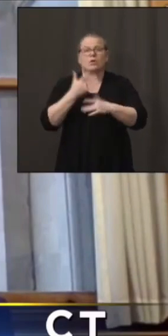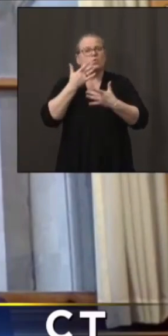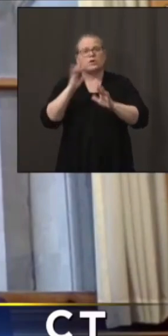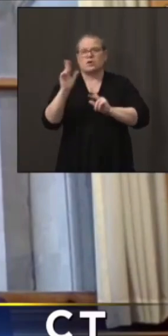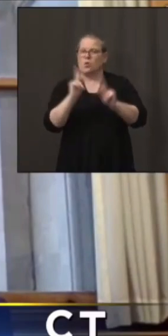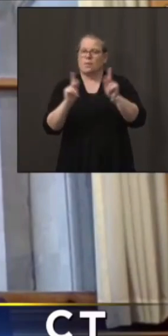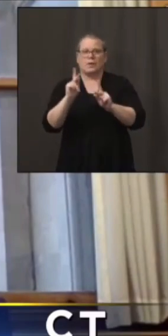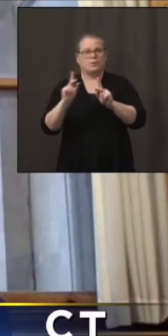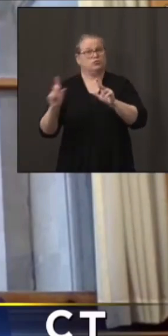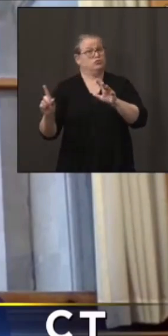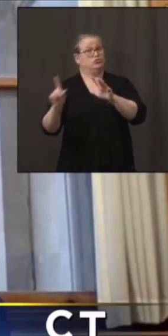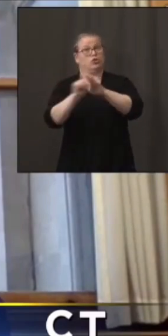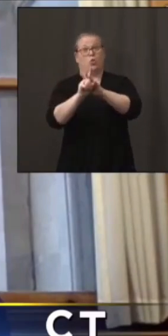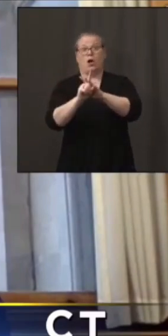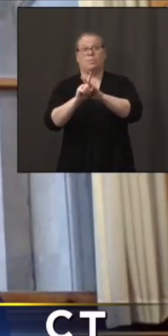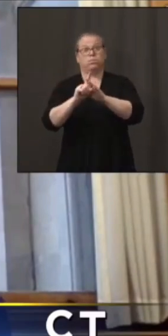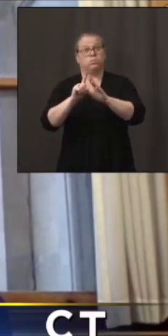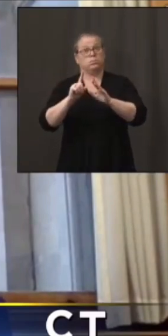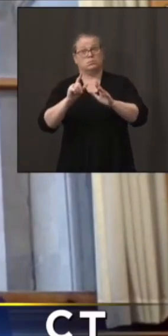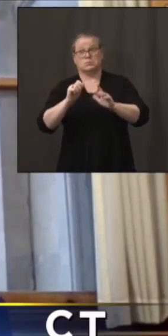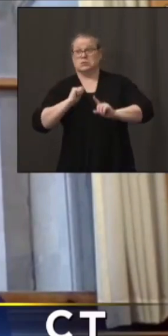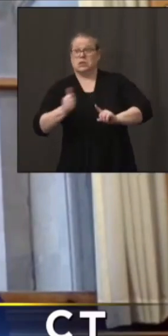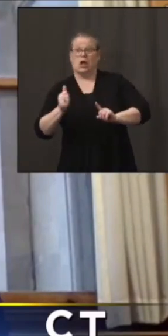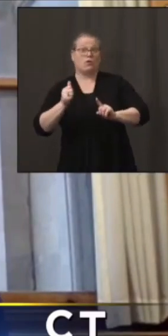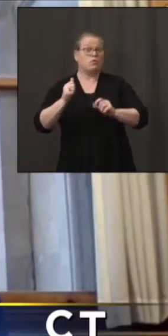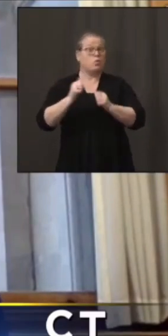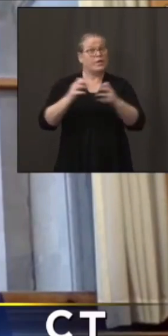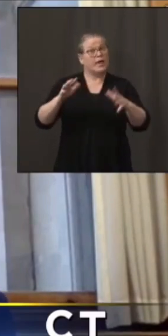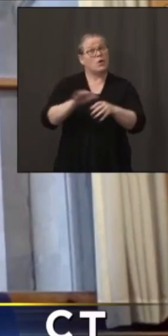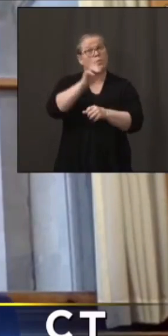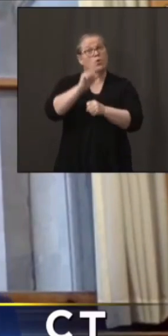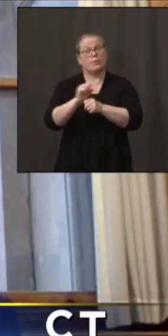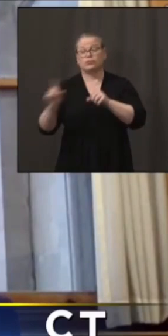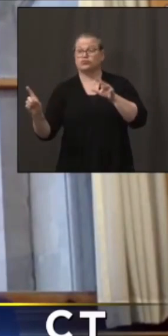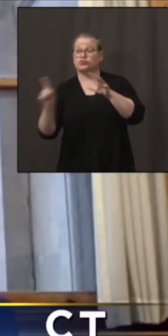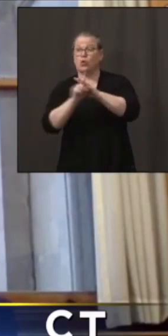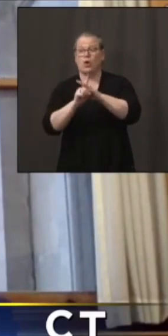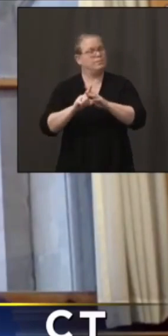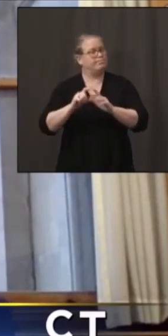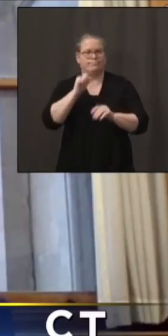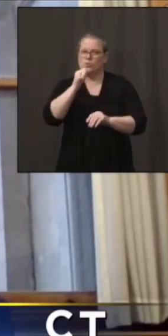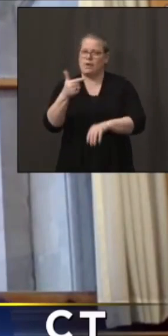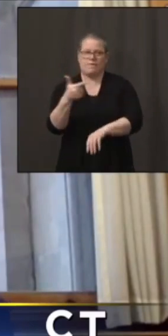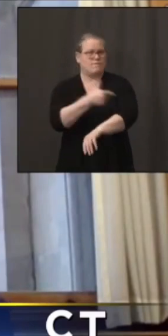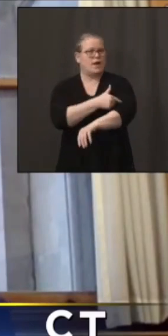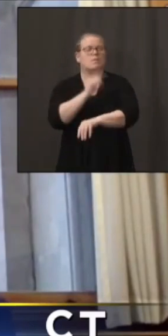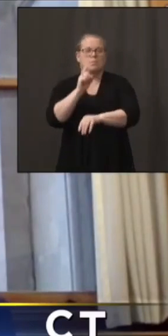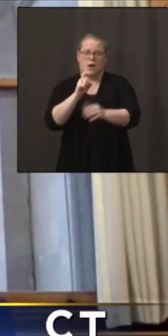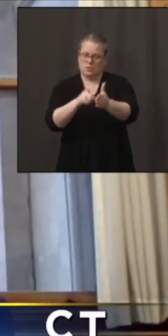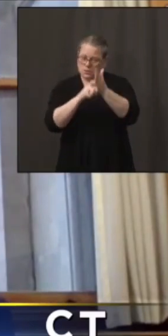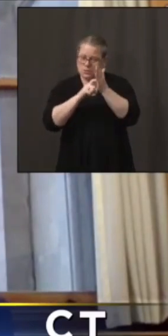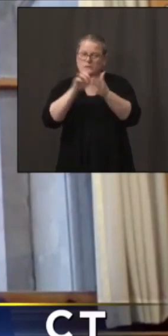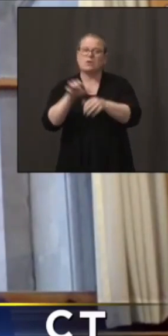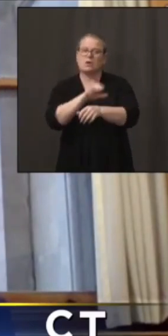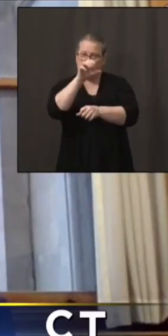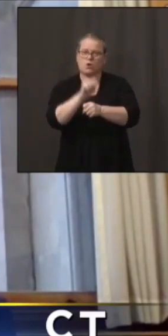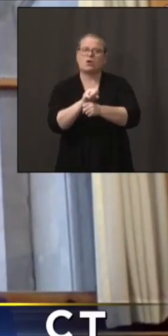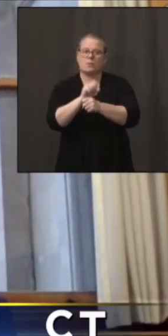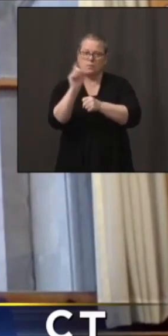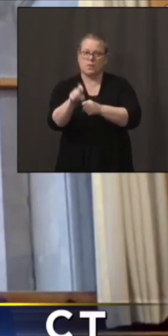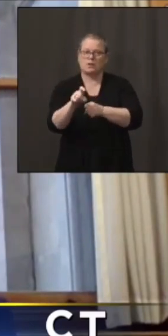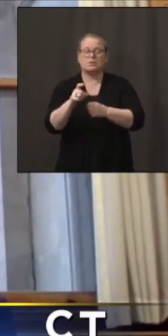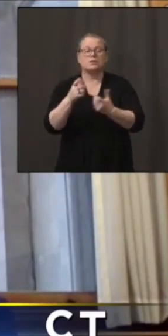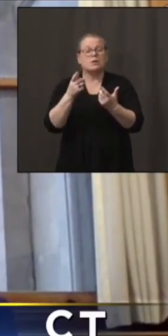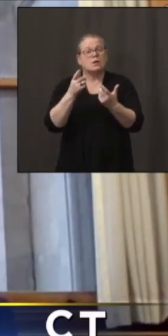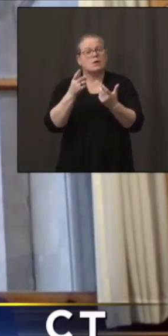vaccination sites. You won't get a vaccine if you just show up without an appointment. So keep that in mind. But there'll be it'll be very clear for